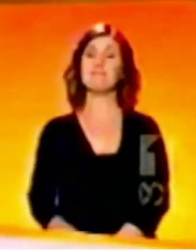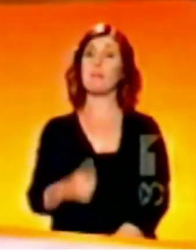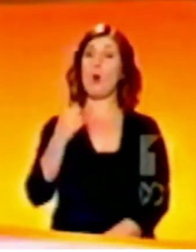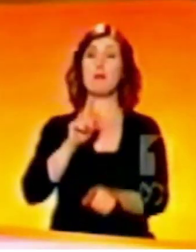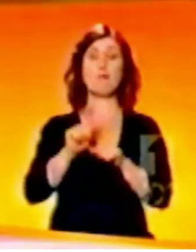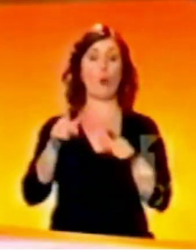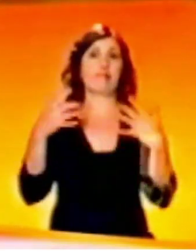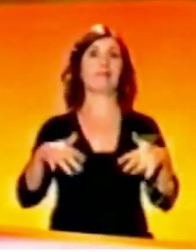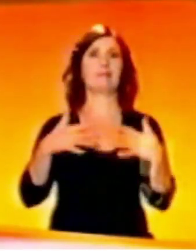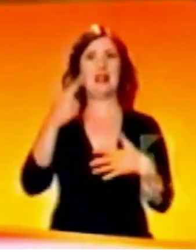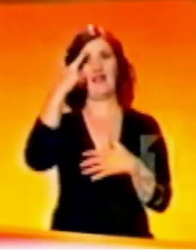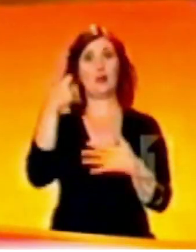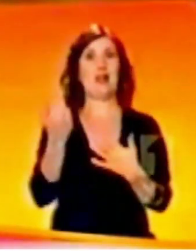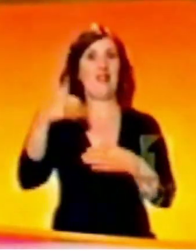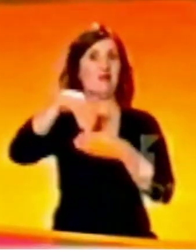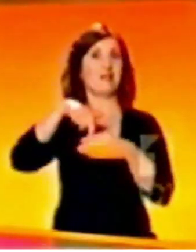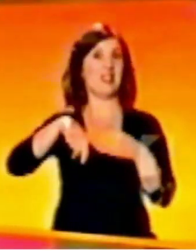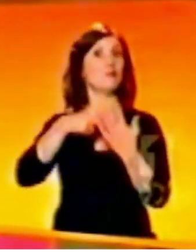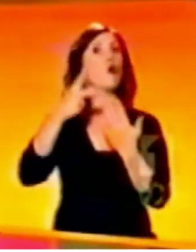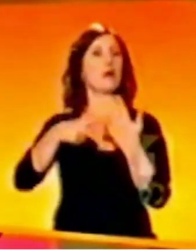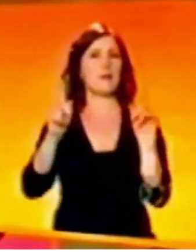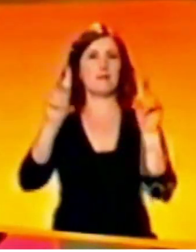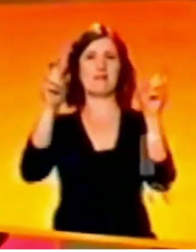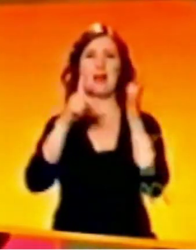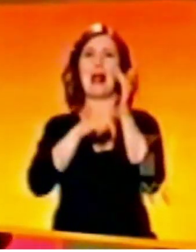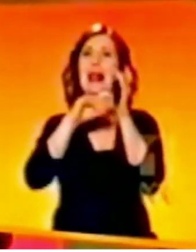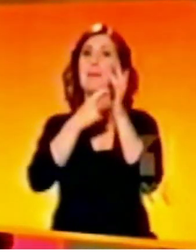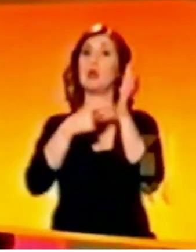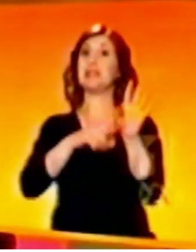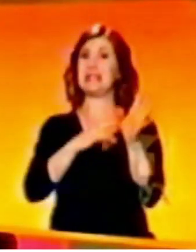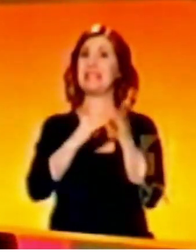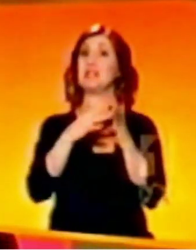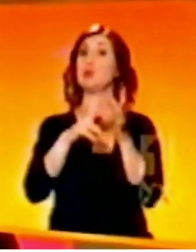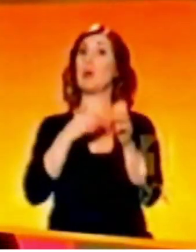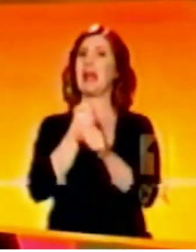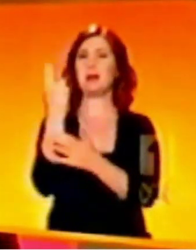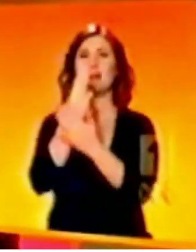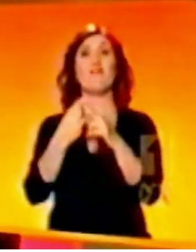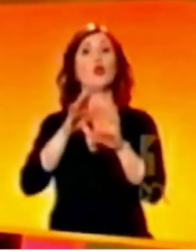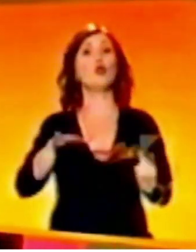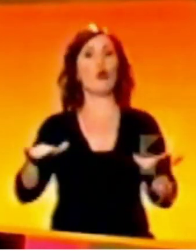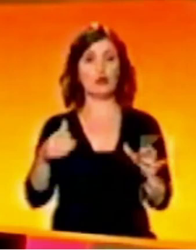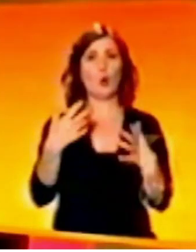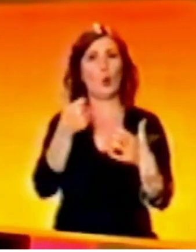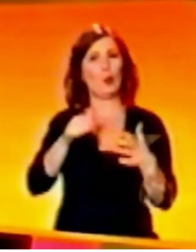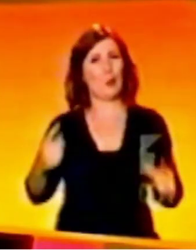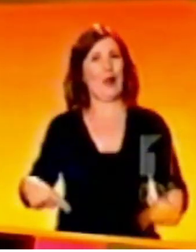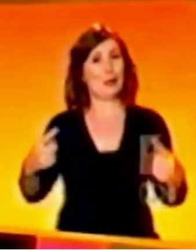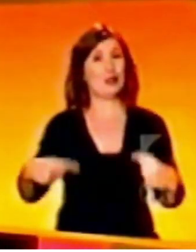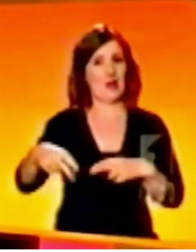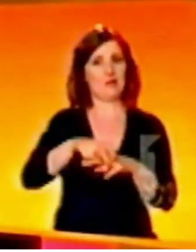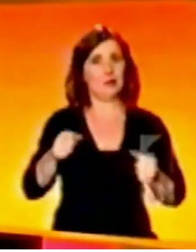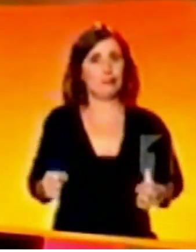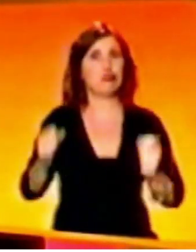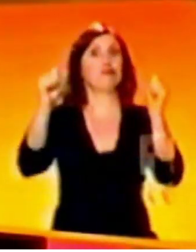You know, one of the most inspiring inventions we've ever had on the show has been the Liberty Swing, a swing designed to be used by kids who use wheelchairs.